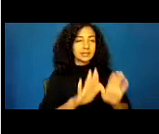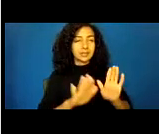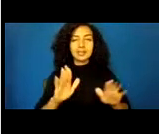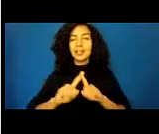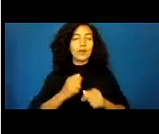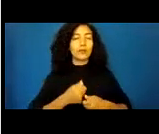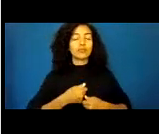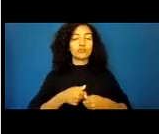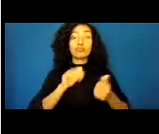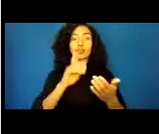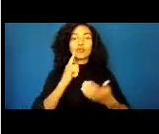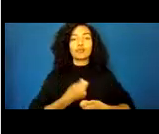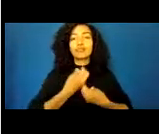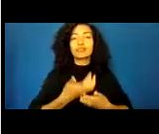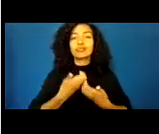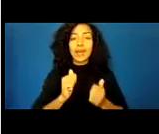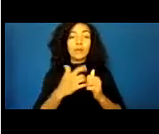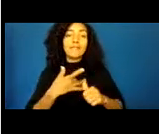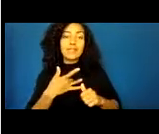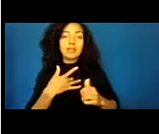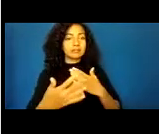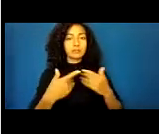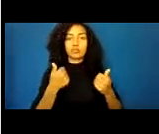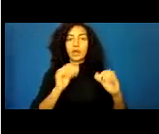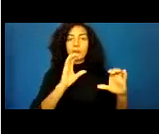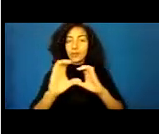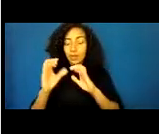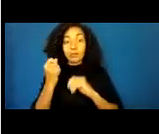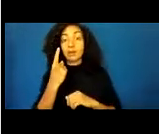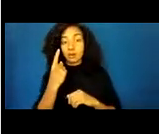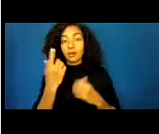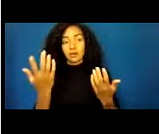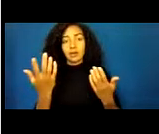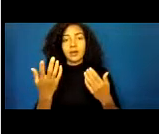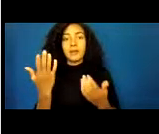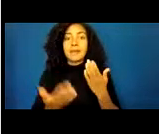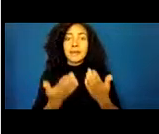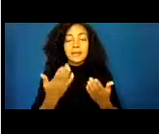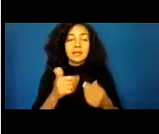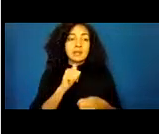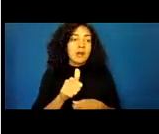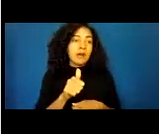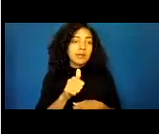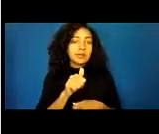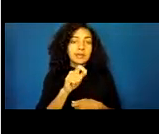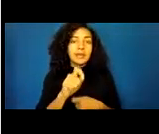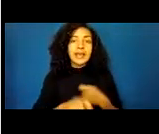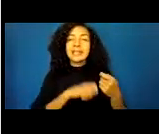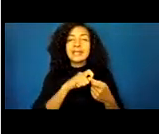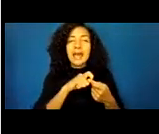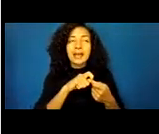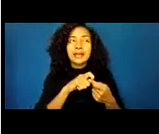or whatever it is we're trying to communicate. So it might not always be exactly word for